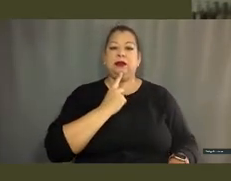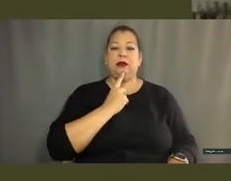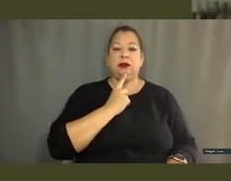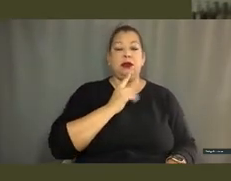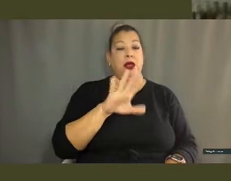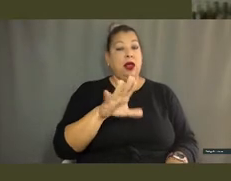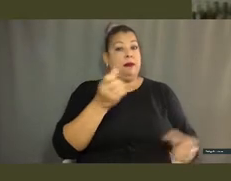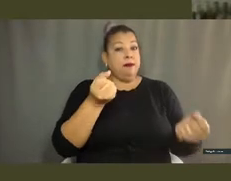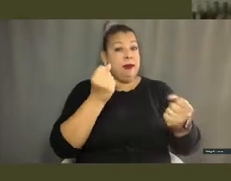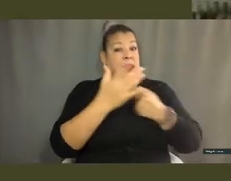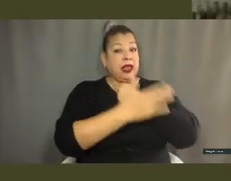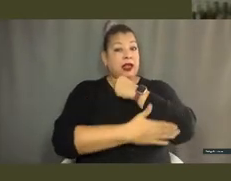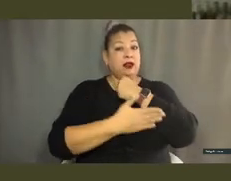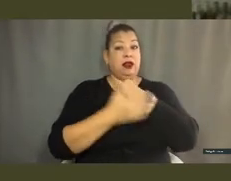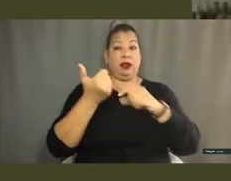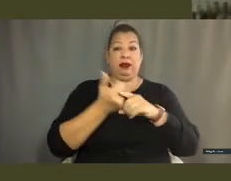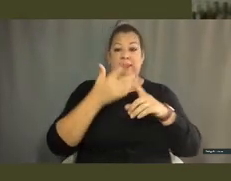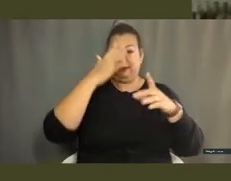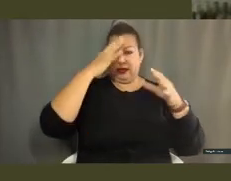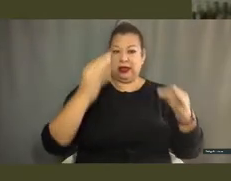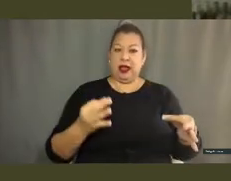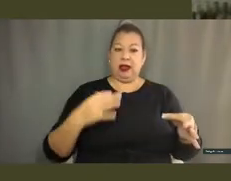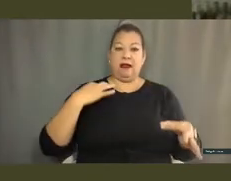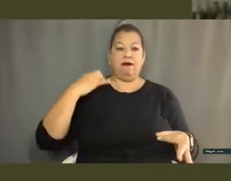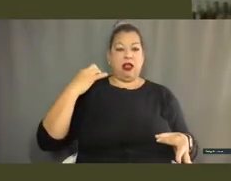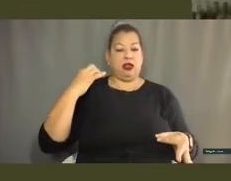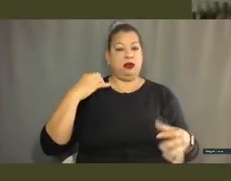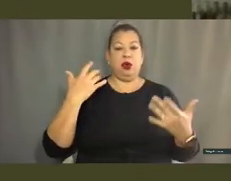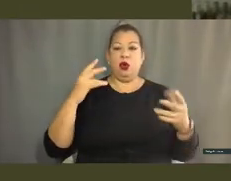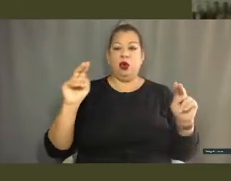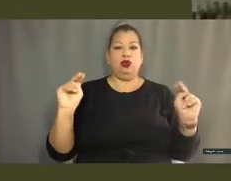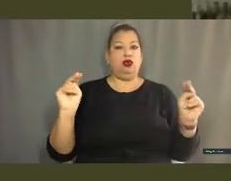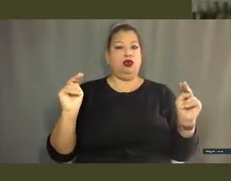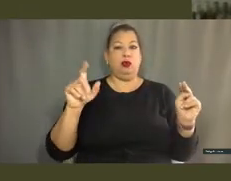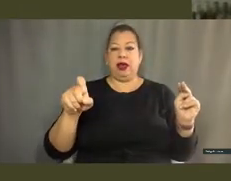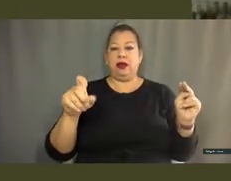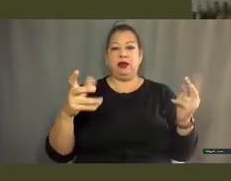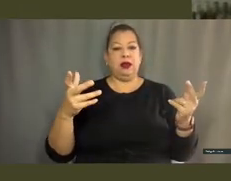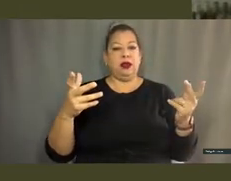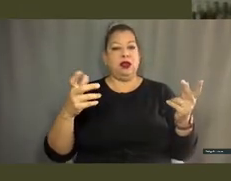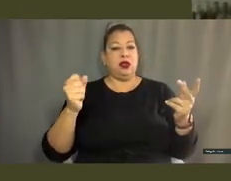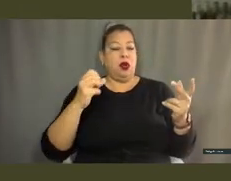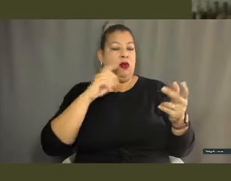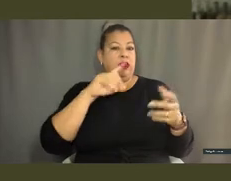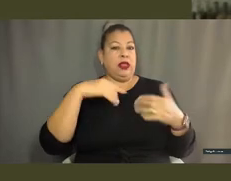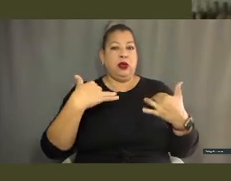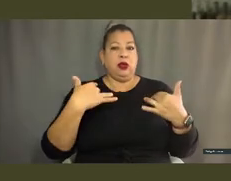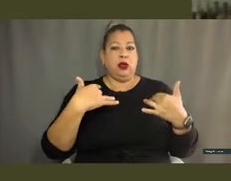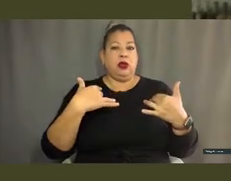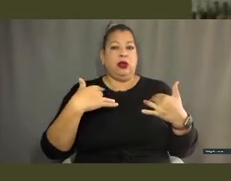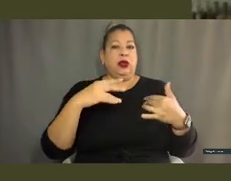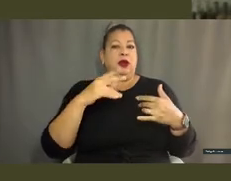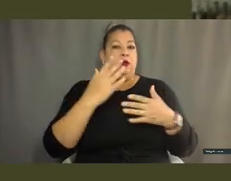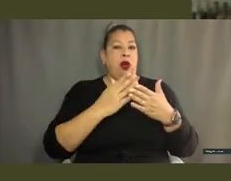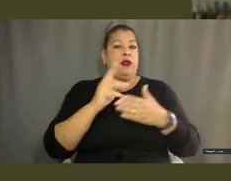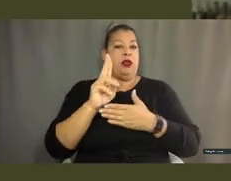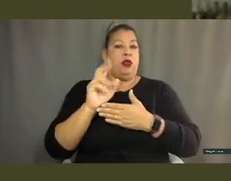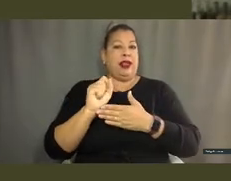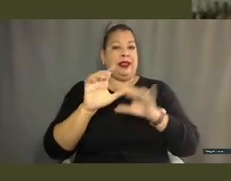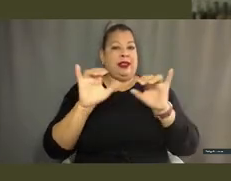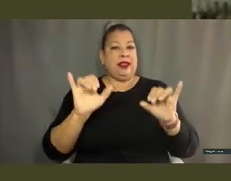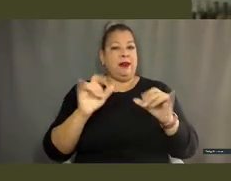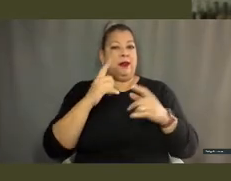voluntarily, they are already declaring that the coal is going to be phased out and transitioning into their new energy system. As I mentioned, the renewable energy